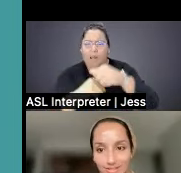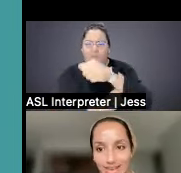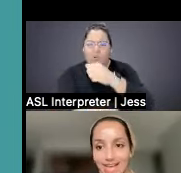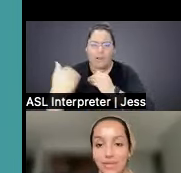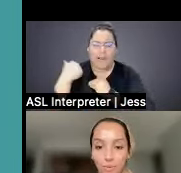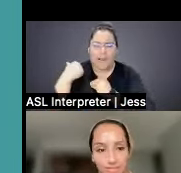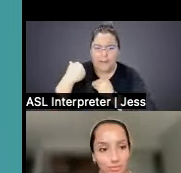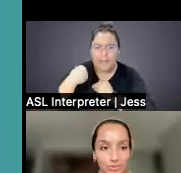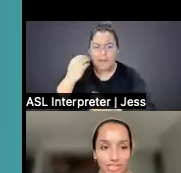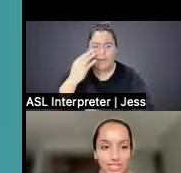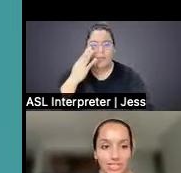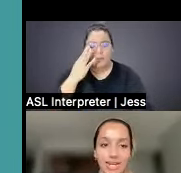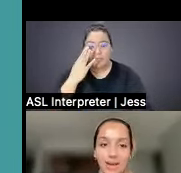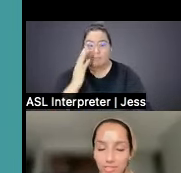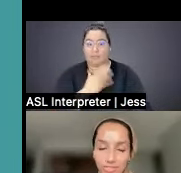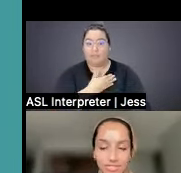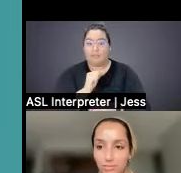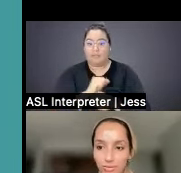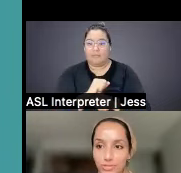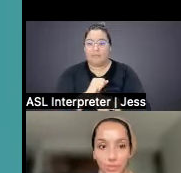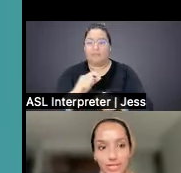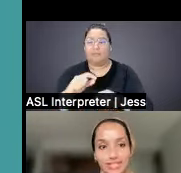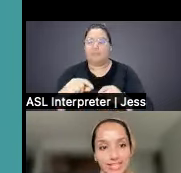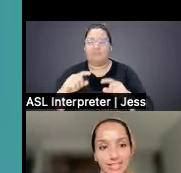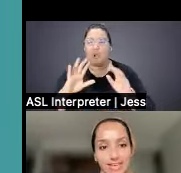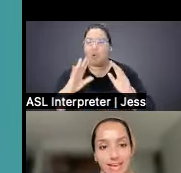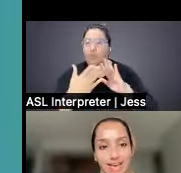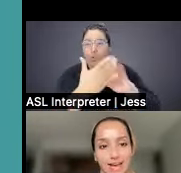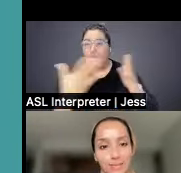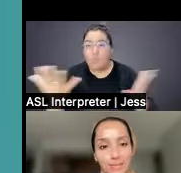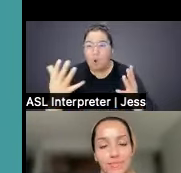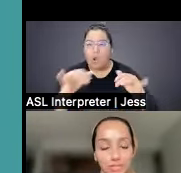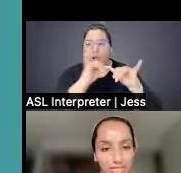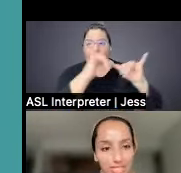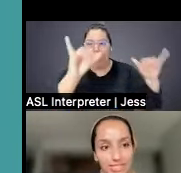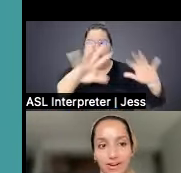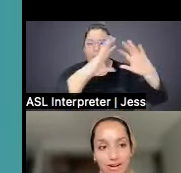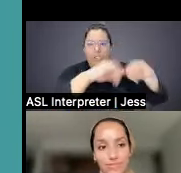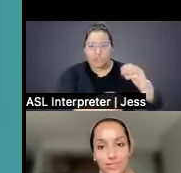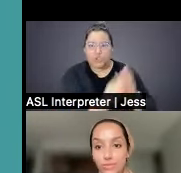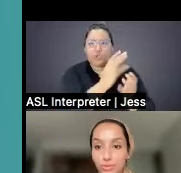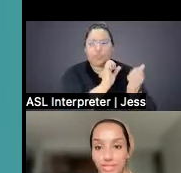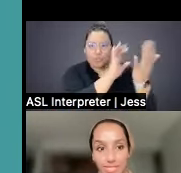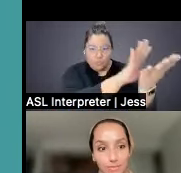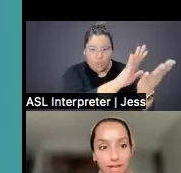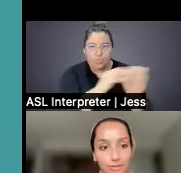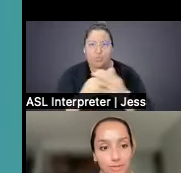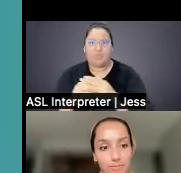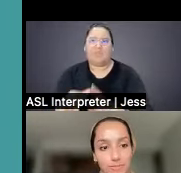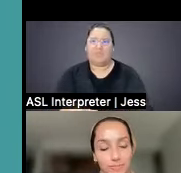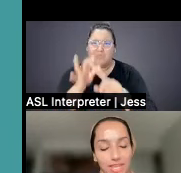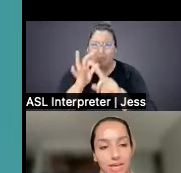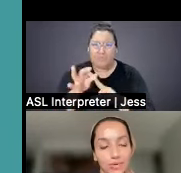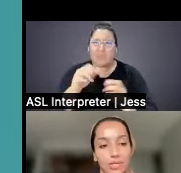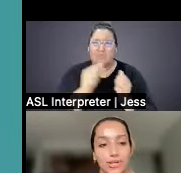work has always been rooted in an abolitionist approach to organizing, especially against the harms of social media